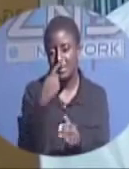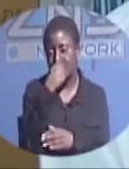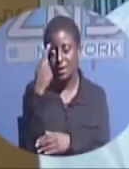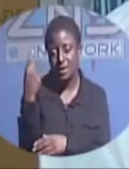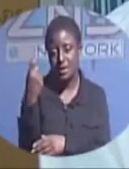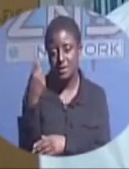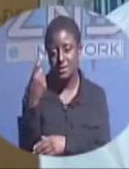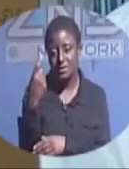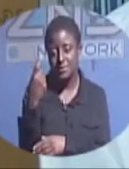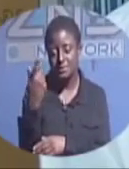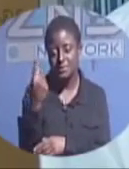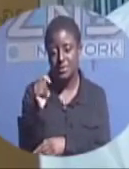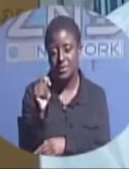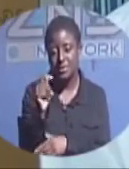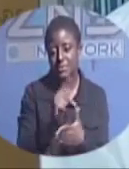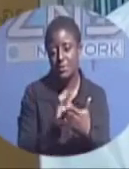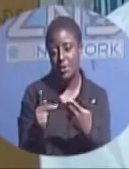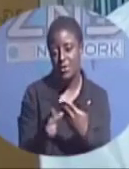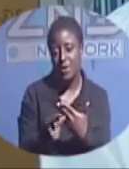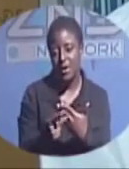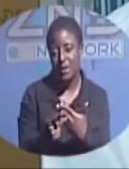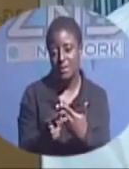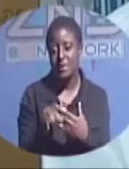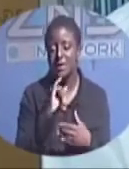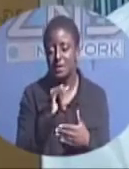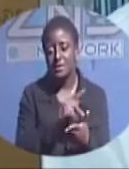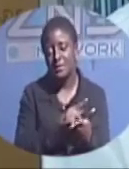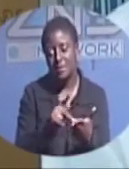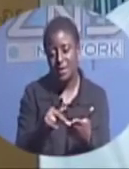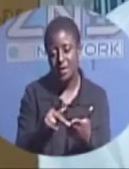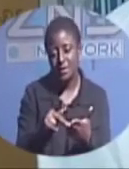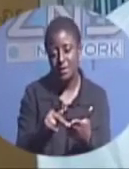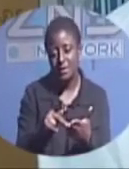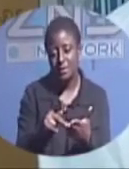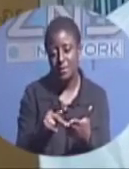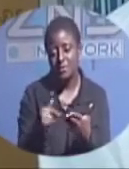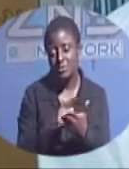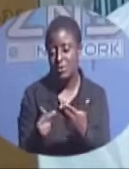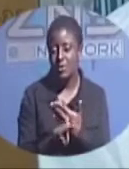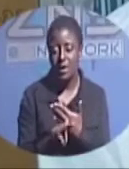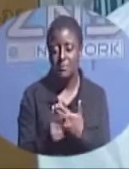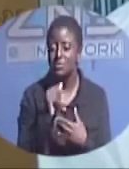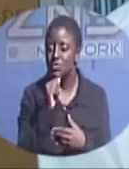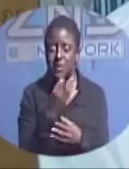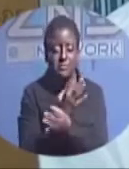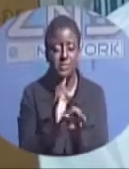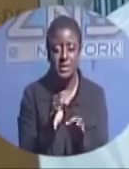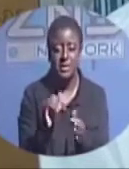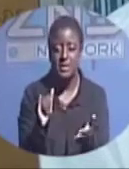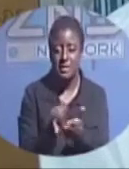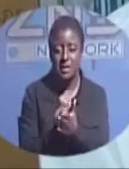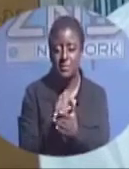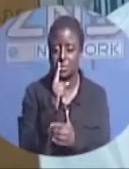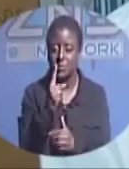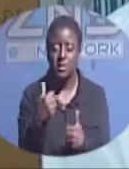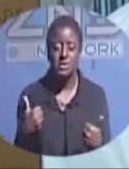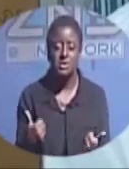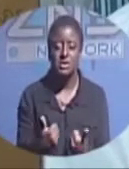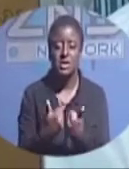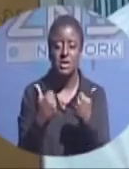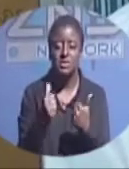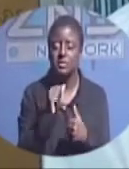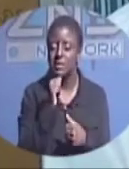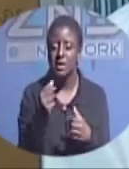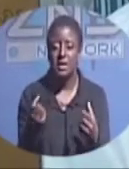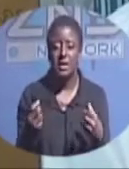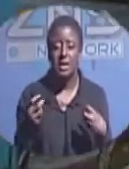program is one that is a paying program, it's not free, that was a challenge. So we haven't had folk